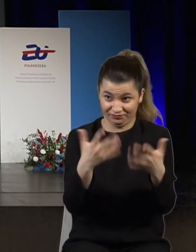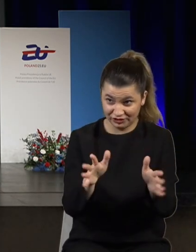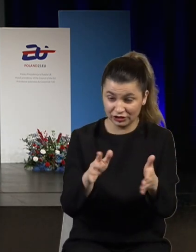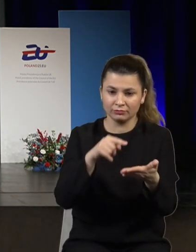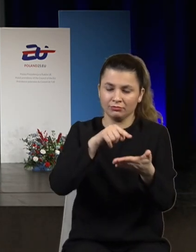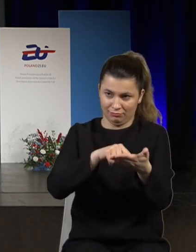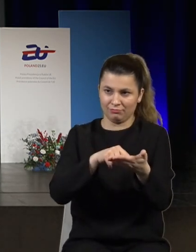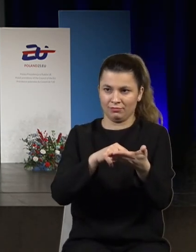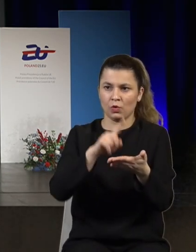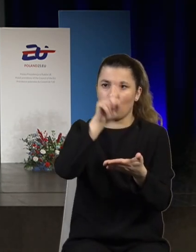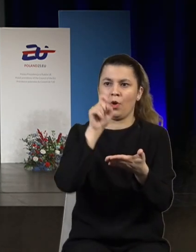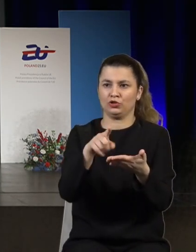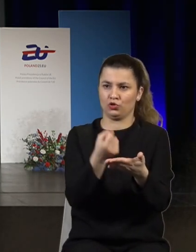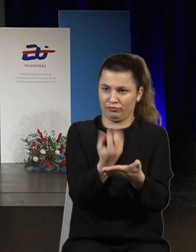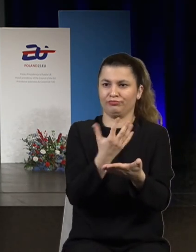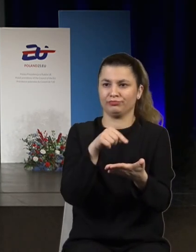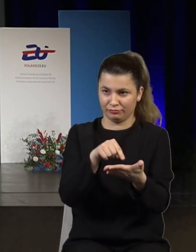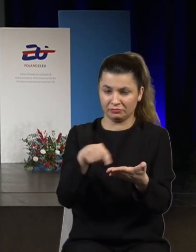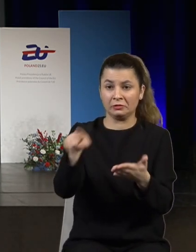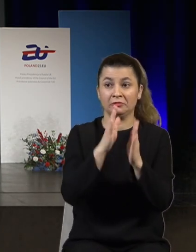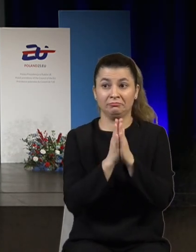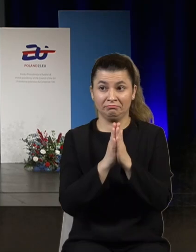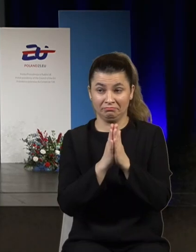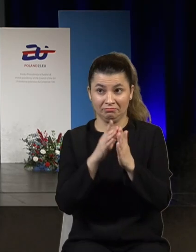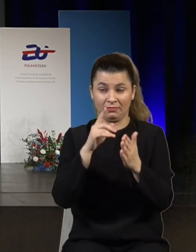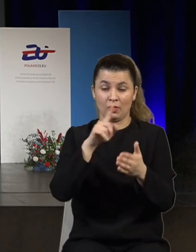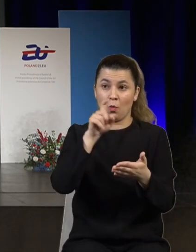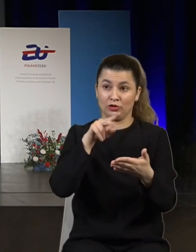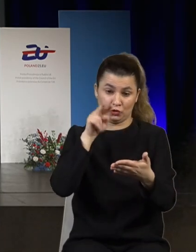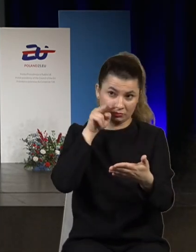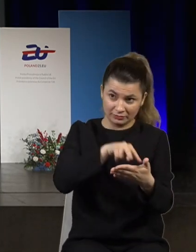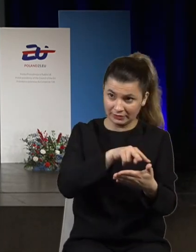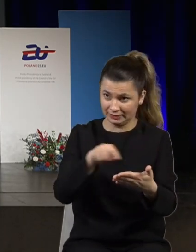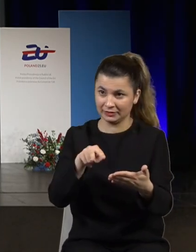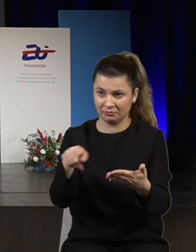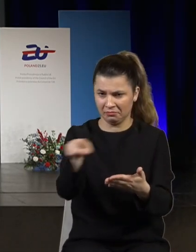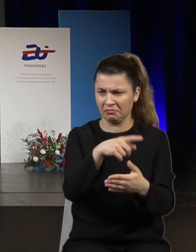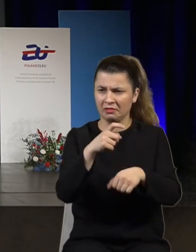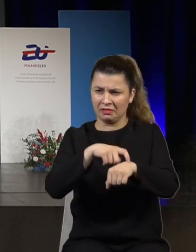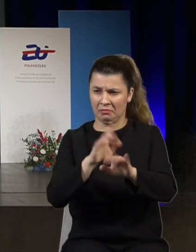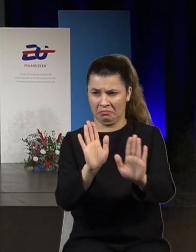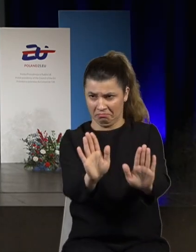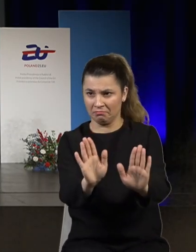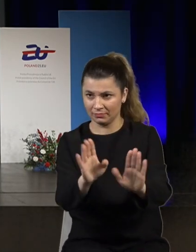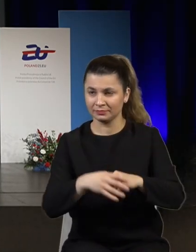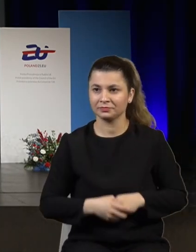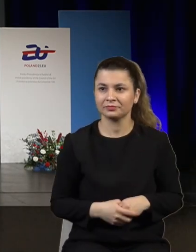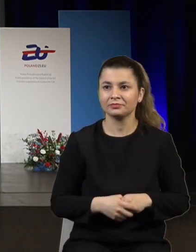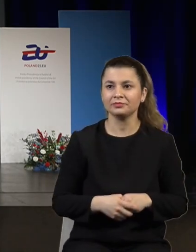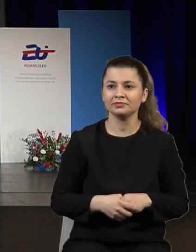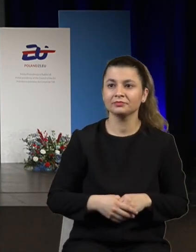answer, and in the meantime we will continue our discussion. After the results are